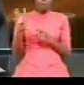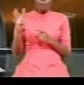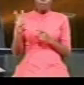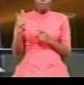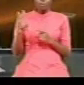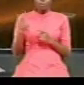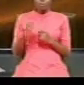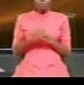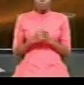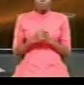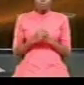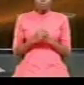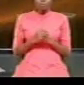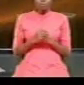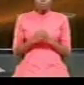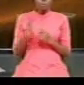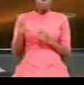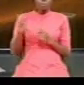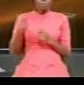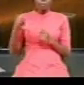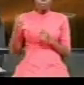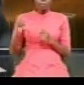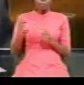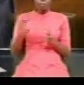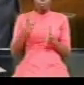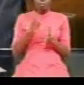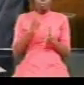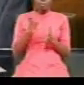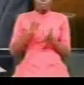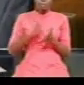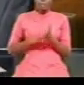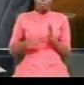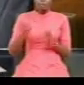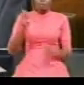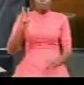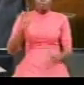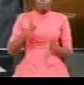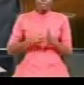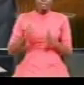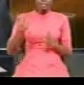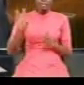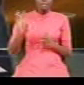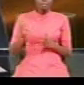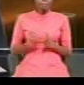42. Matthew 24, verse 36.